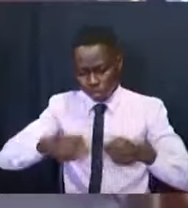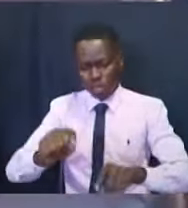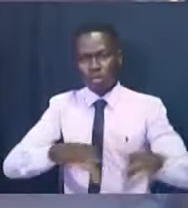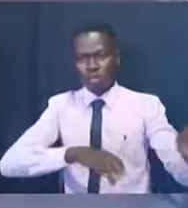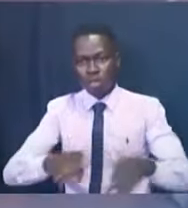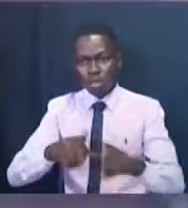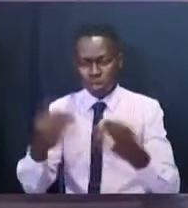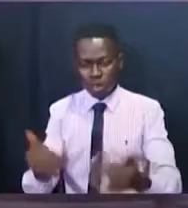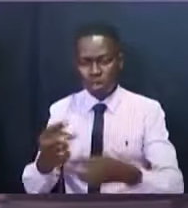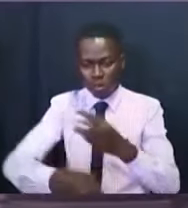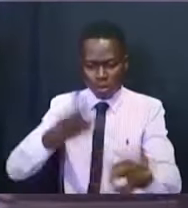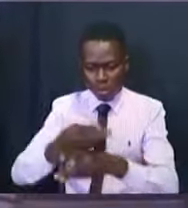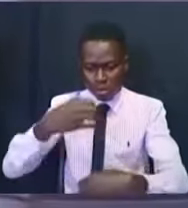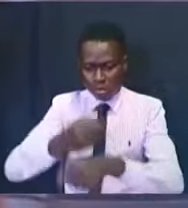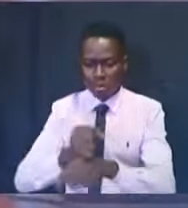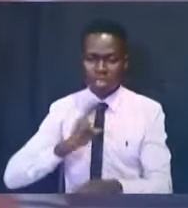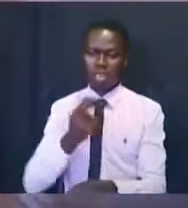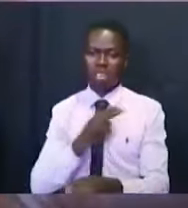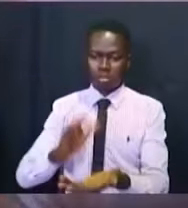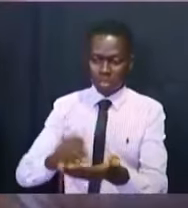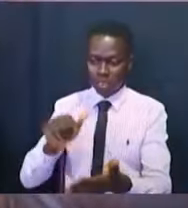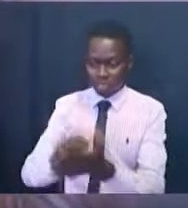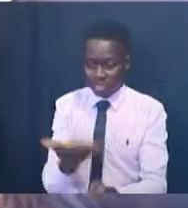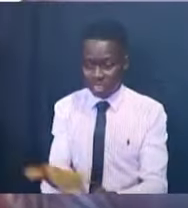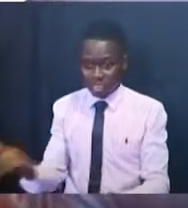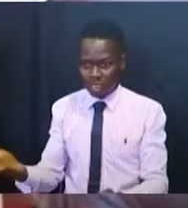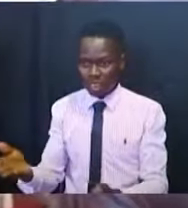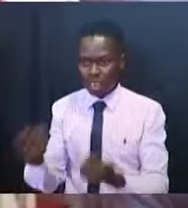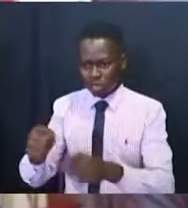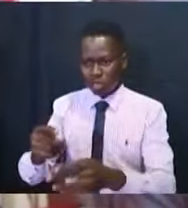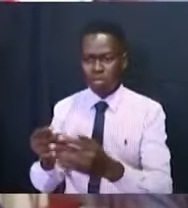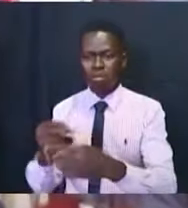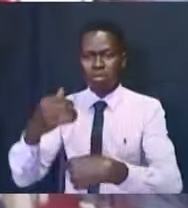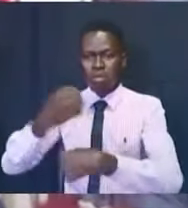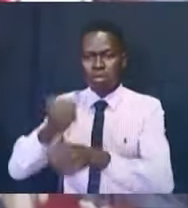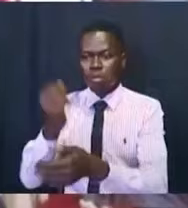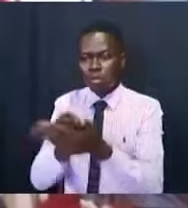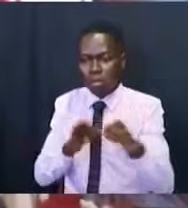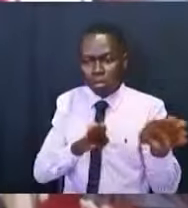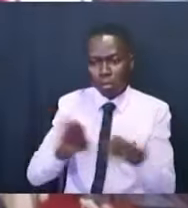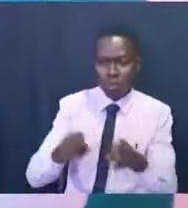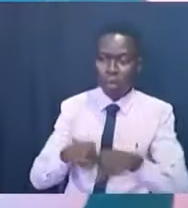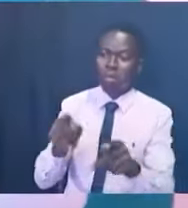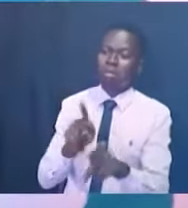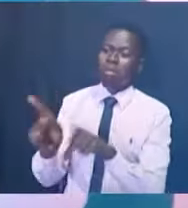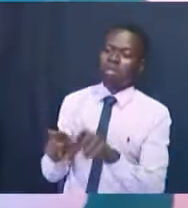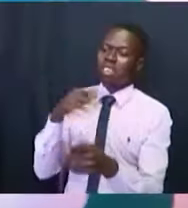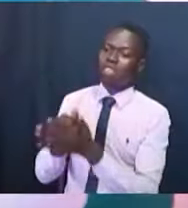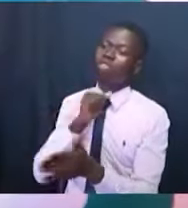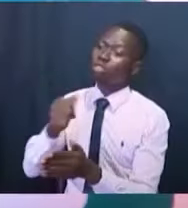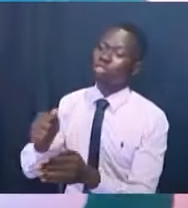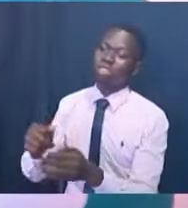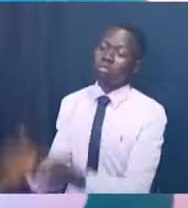is making us to believe certain things, it will produce some kind of behaviors. And soon people will say it doesn't matter. And I'm saying